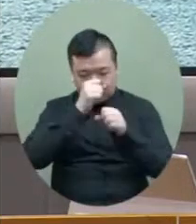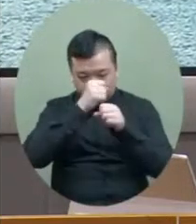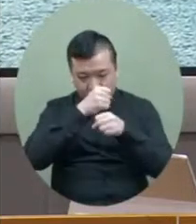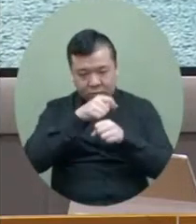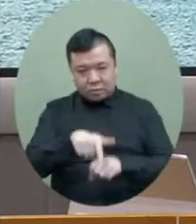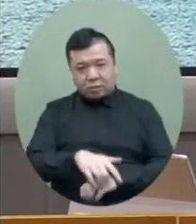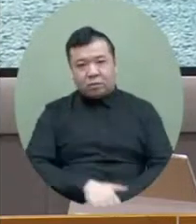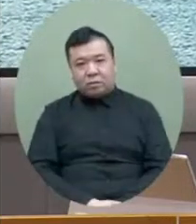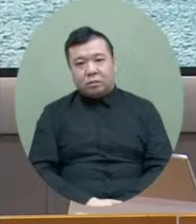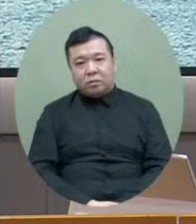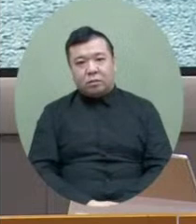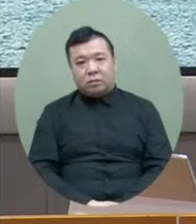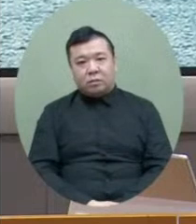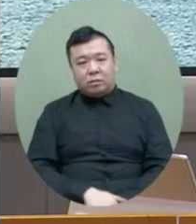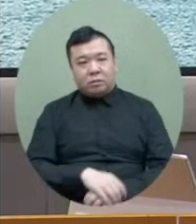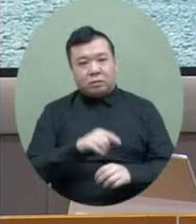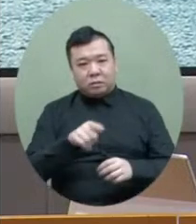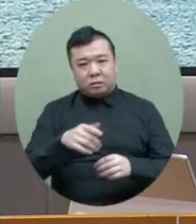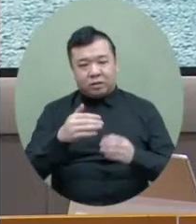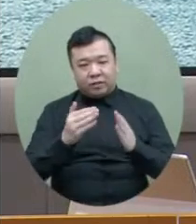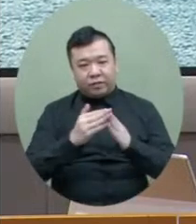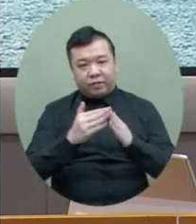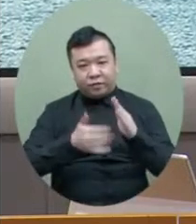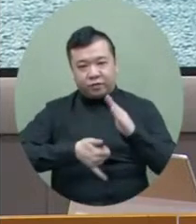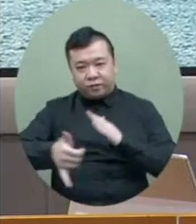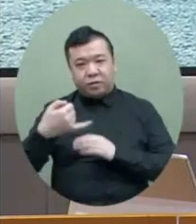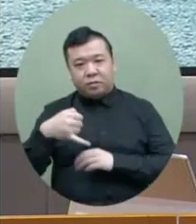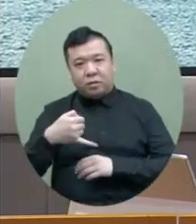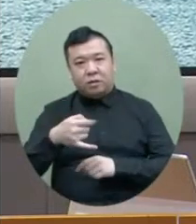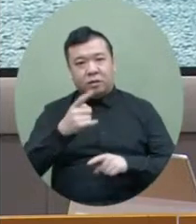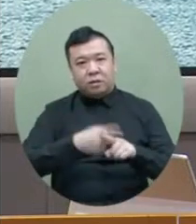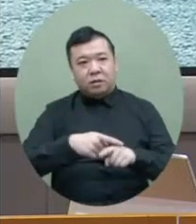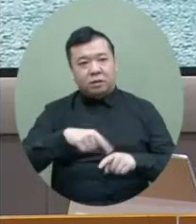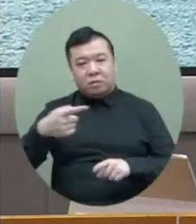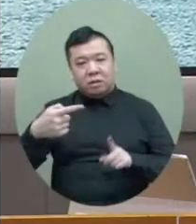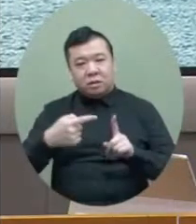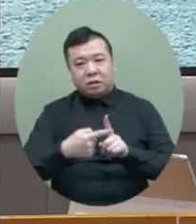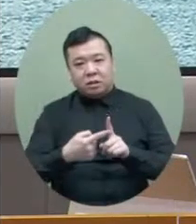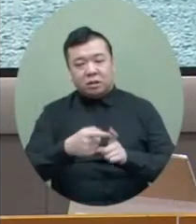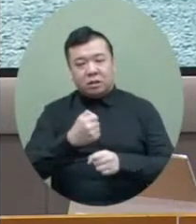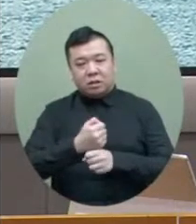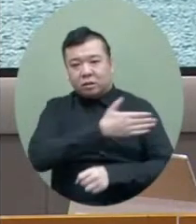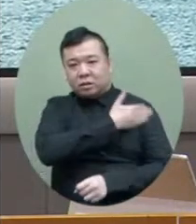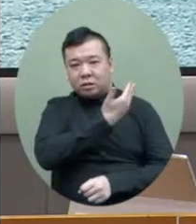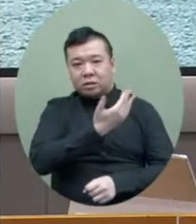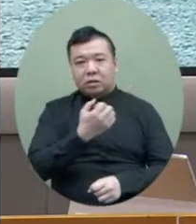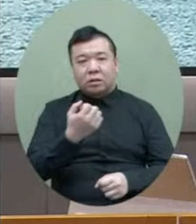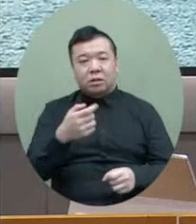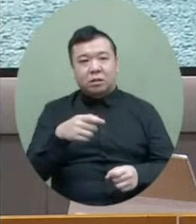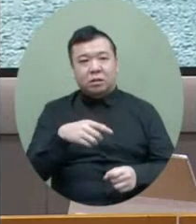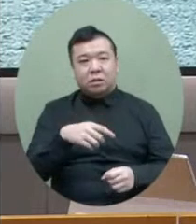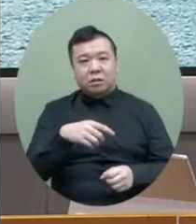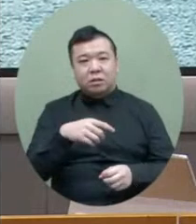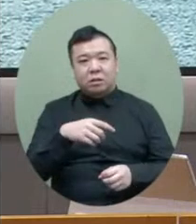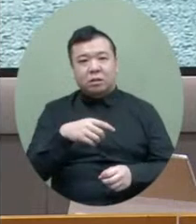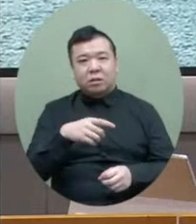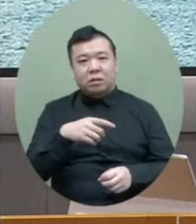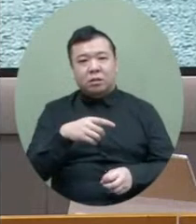Well, the hotel is a quarantine hotel, and the case was not allowed to leave the hotel